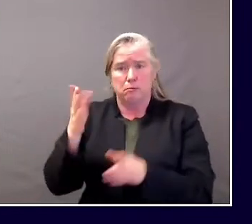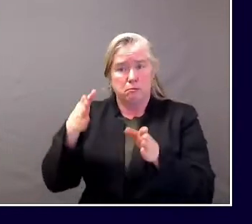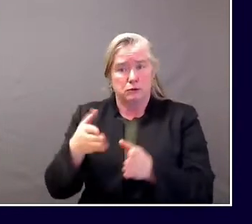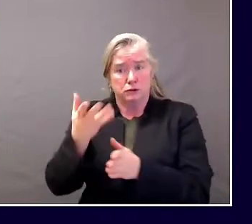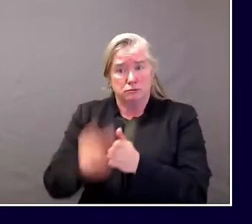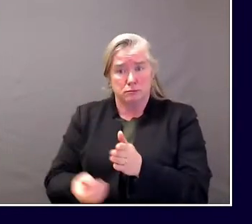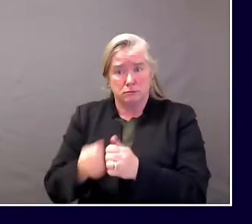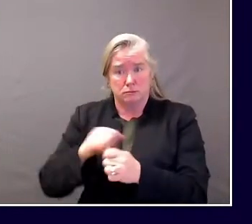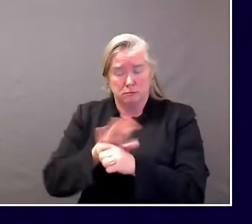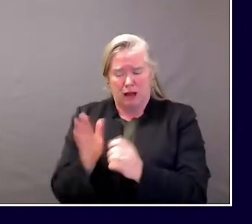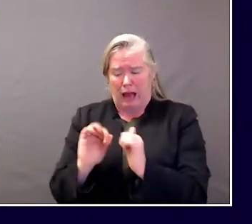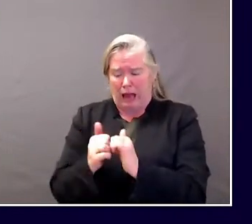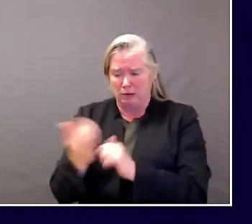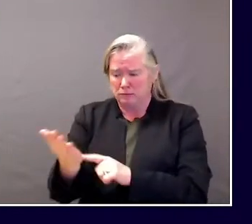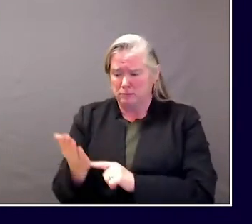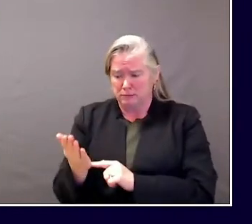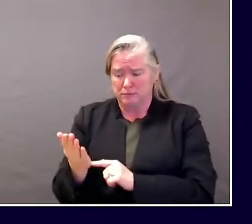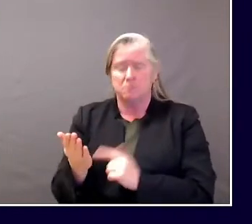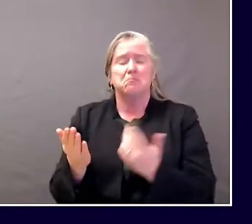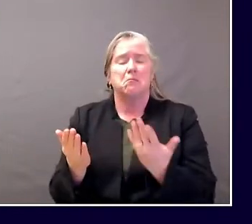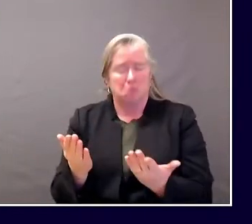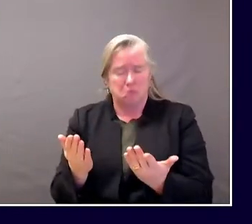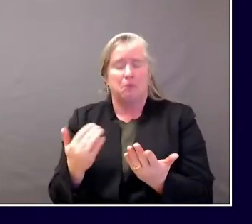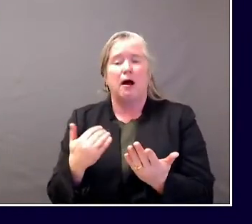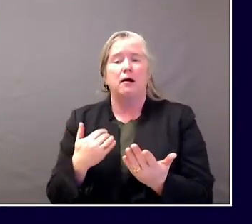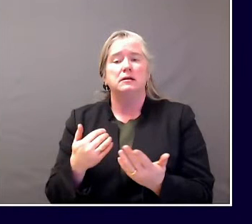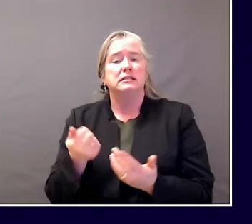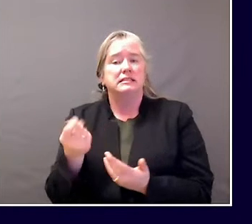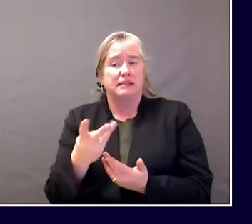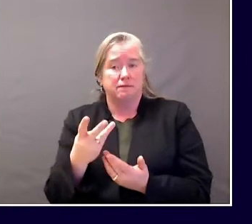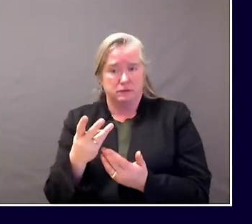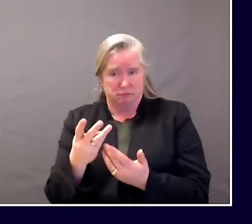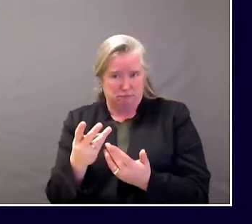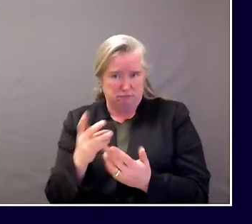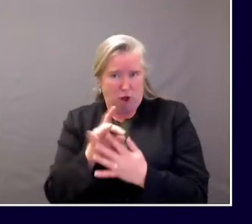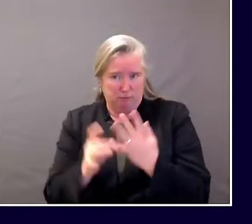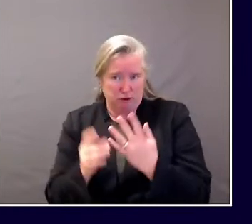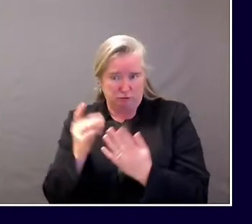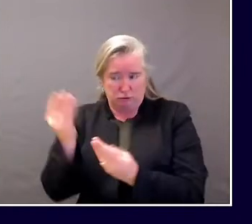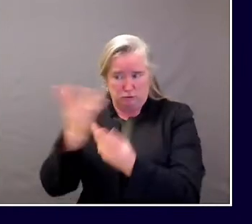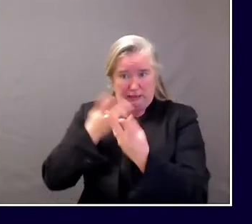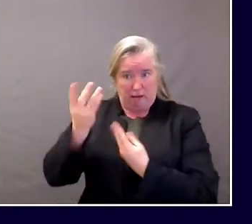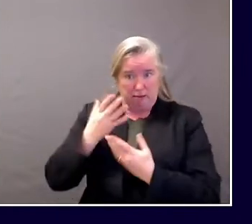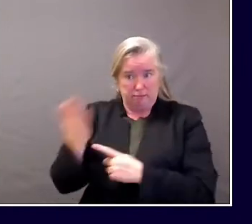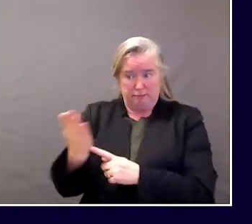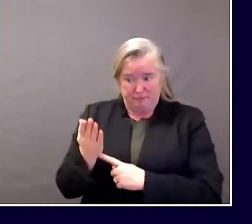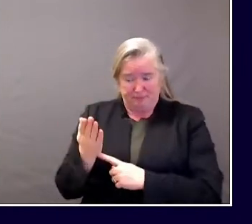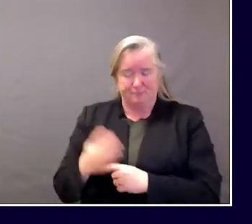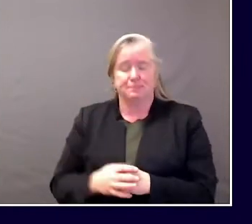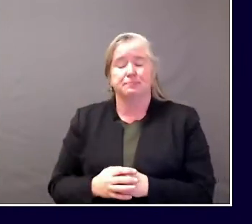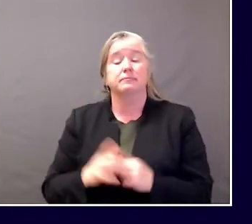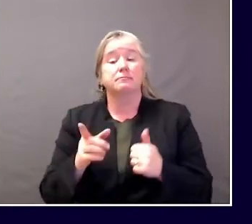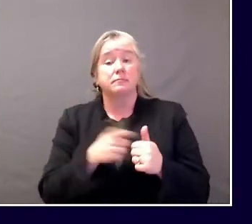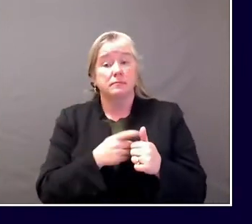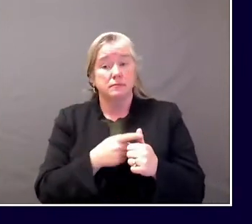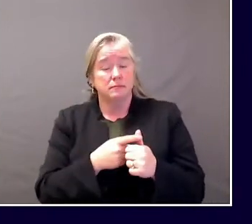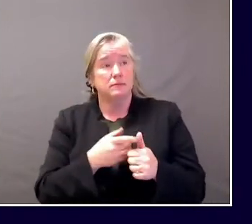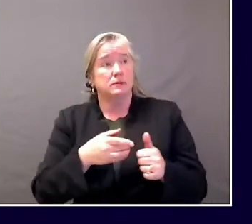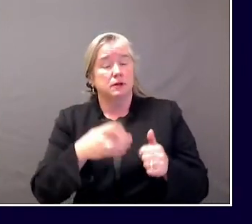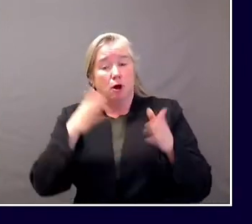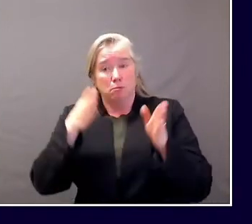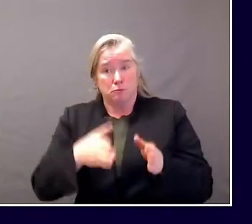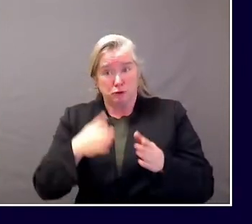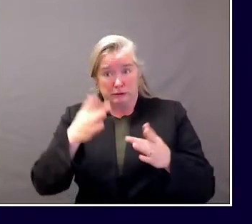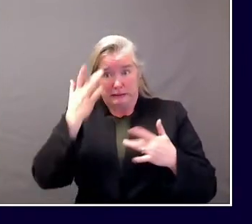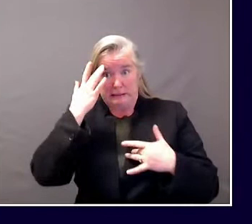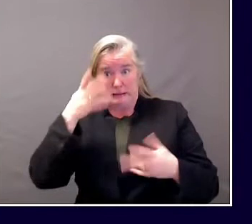few ways. One way, for example, is if a patient who's hospitalized because of COVID-19 dies while they